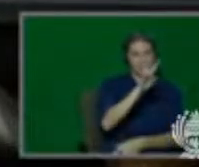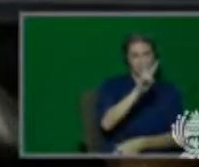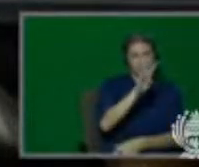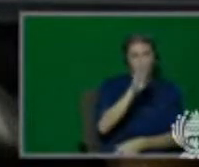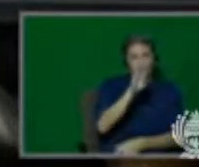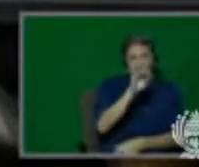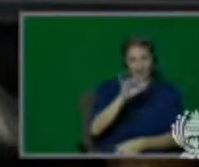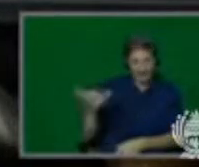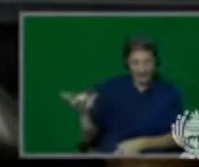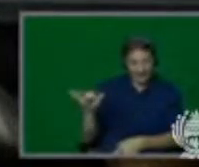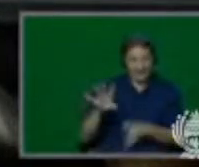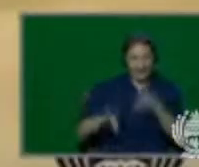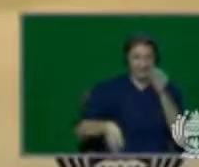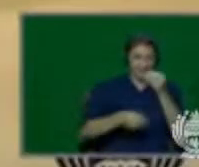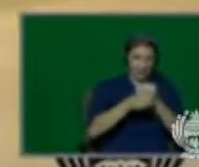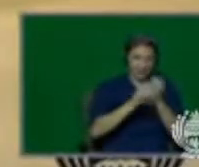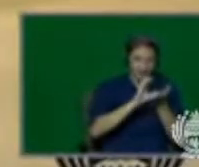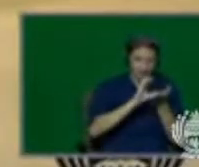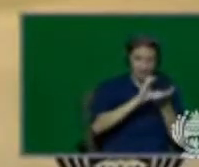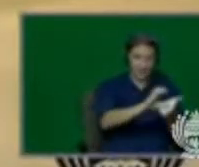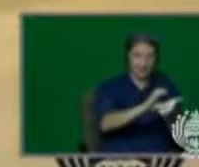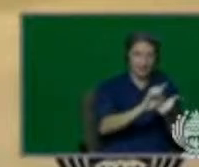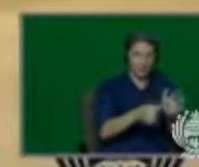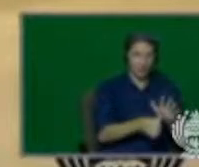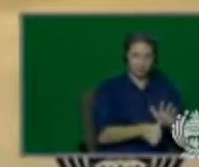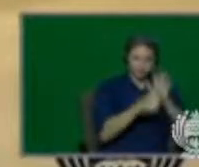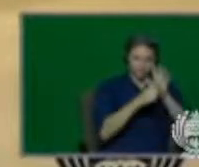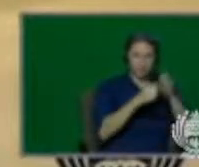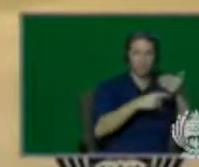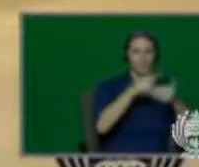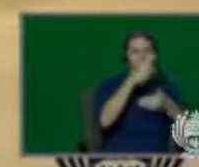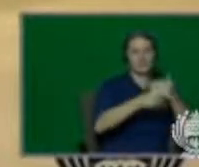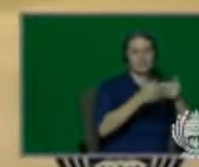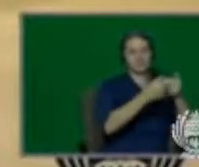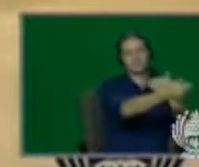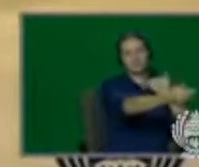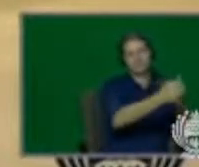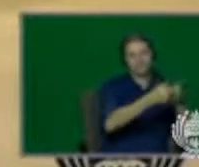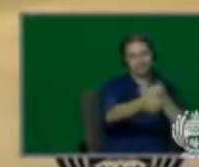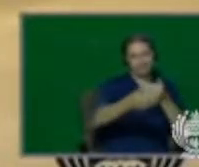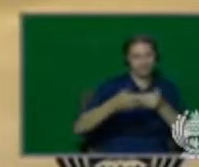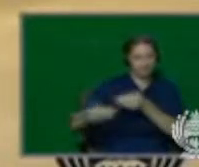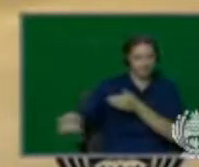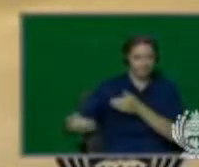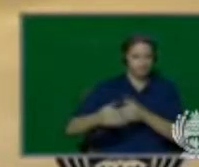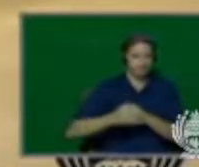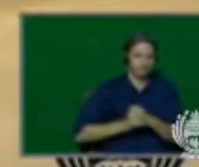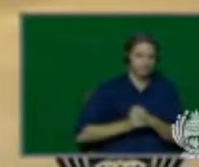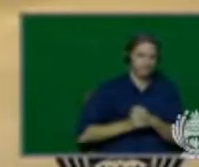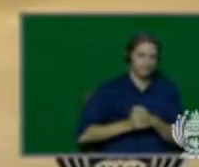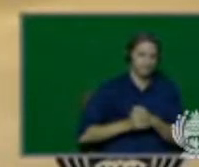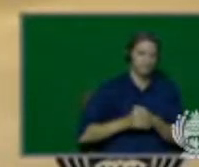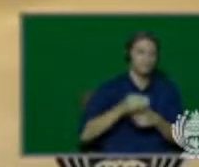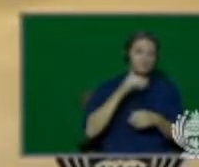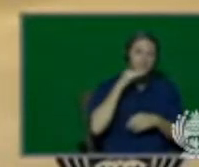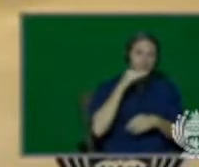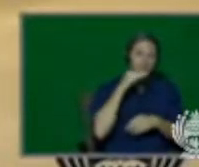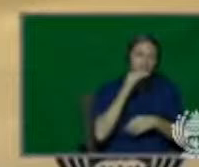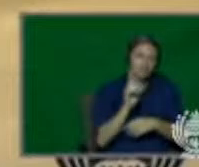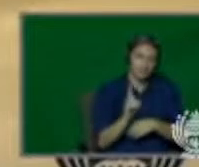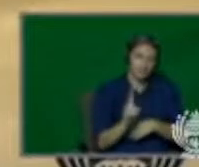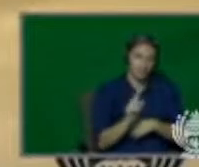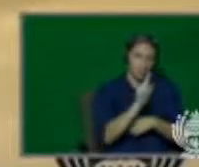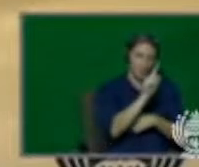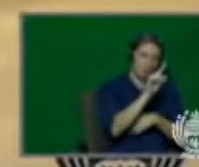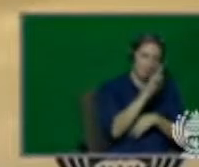billion in additional funding to key programs over the medium term. This amounts to 102